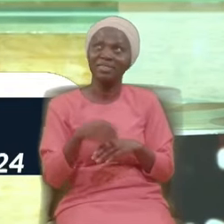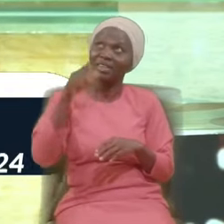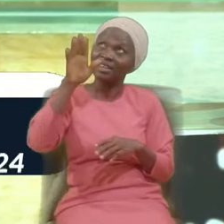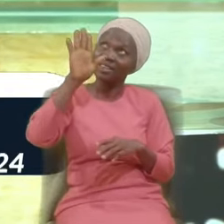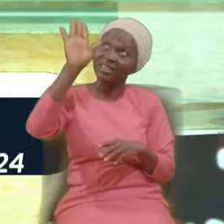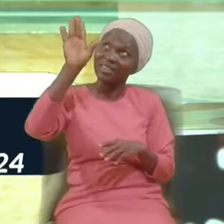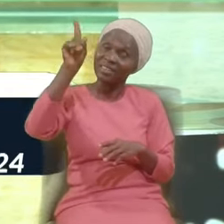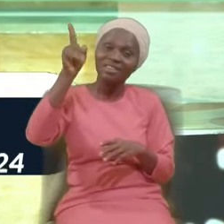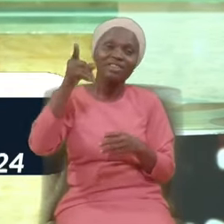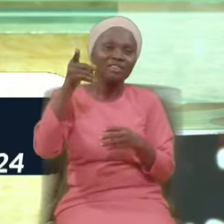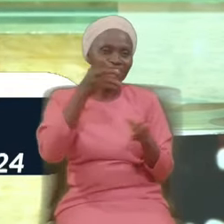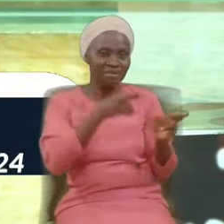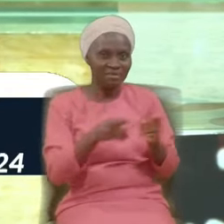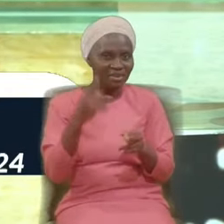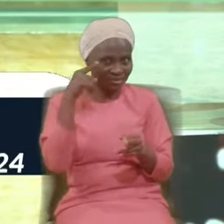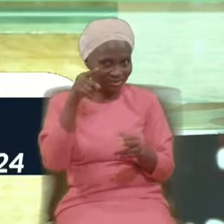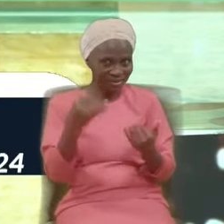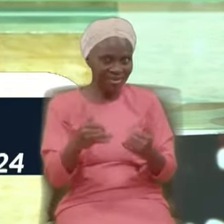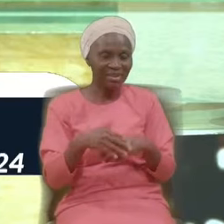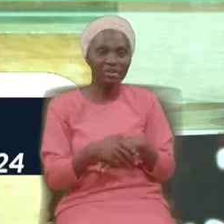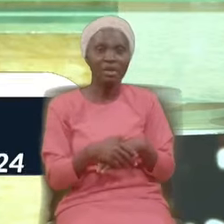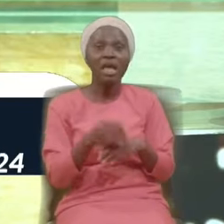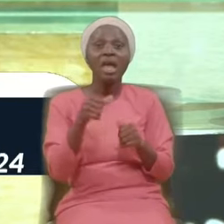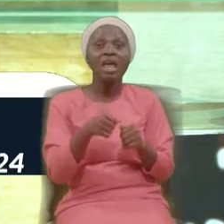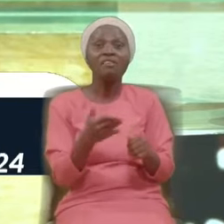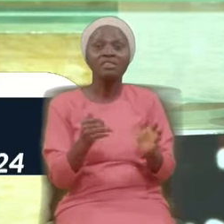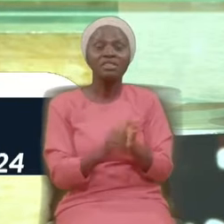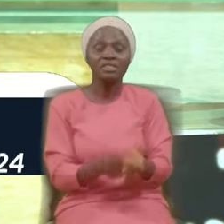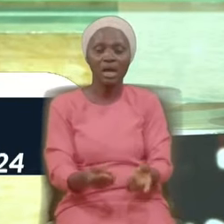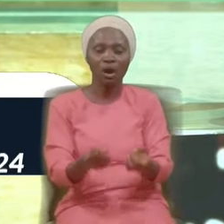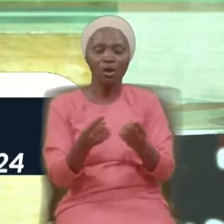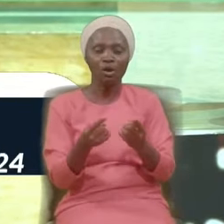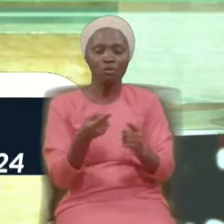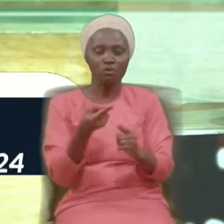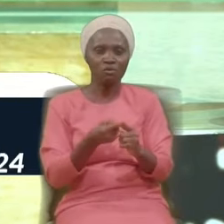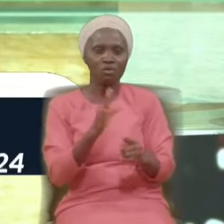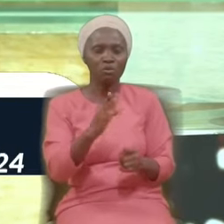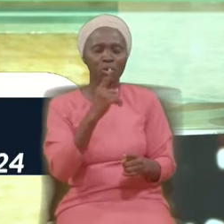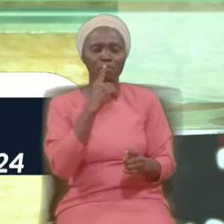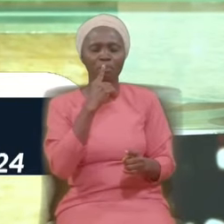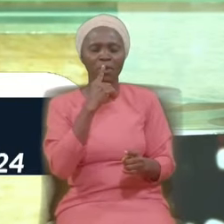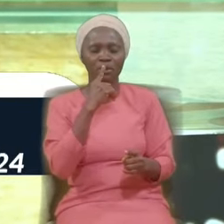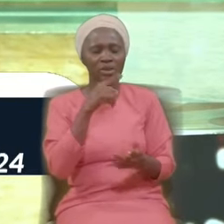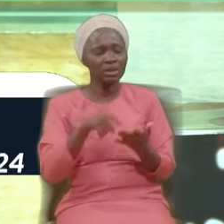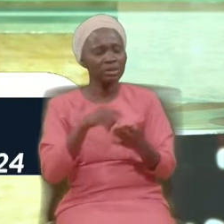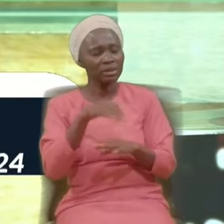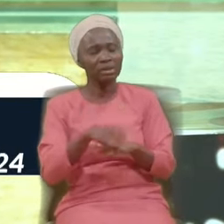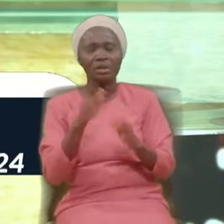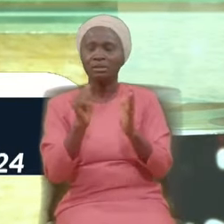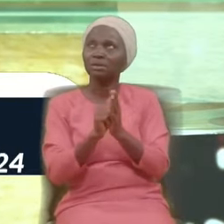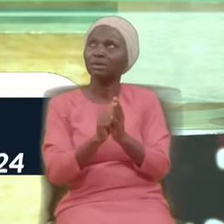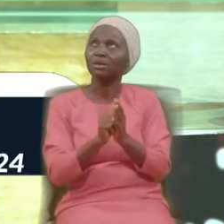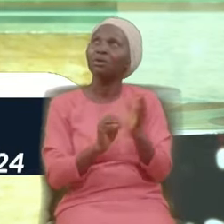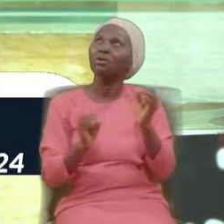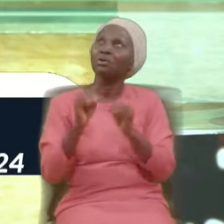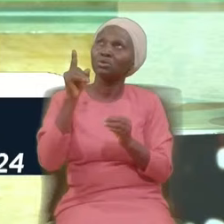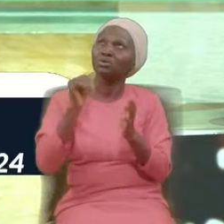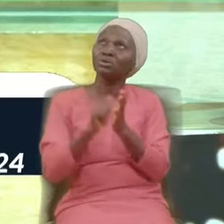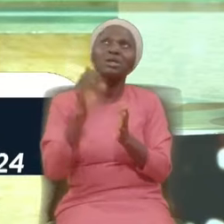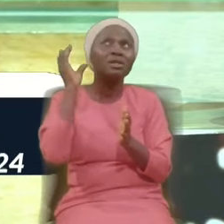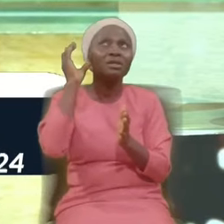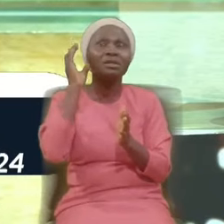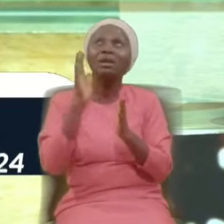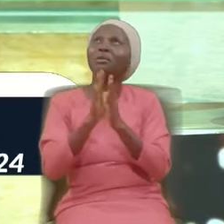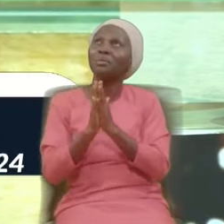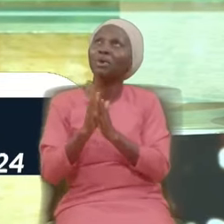for you now. Everything that comes out of your mouth tonight, O thou that hearest prayer, unto thee